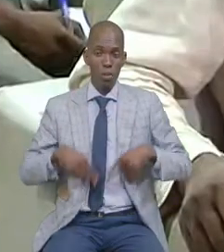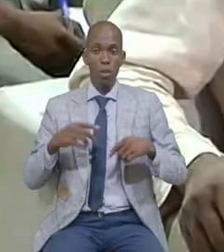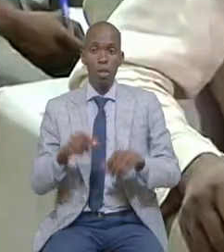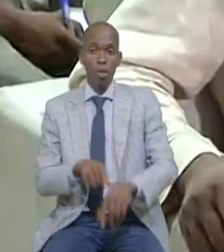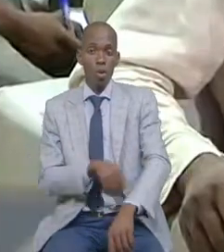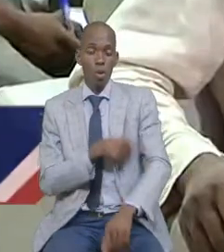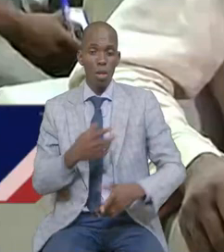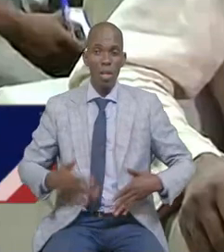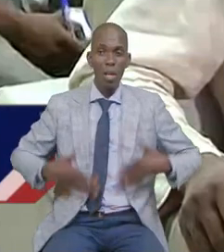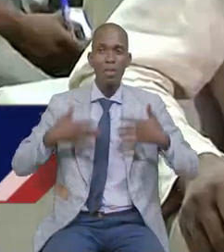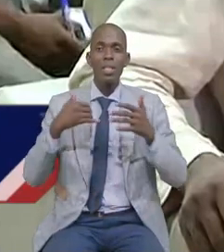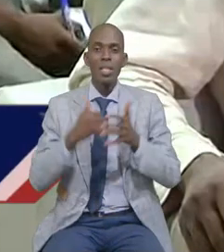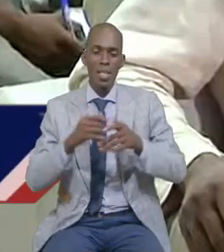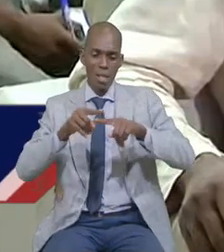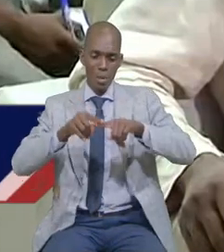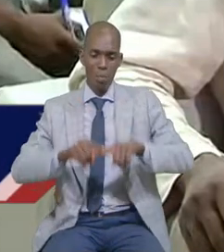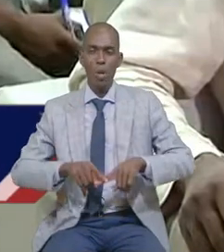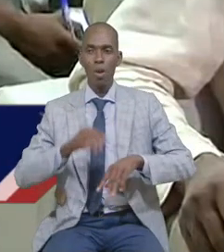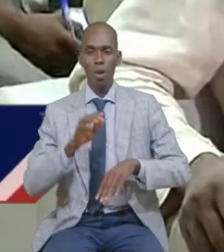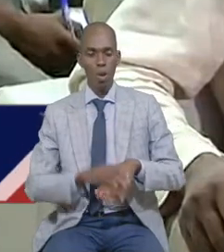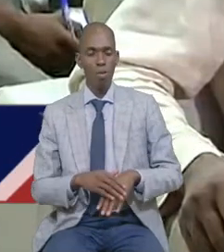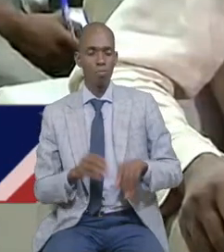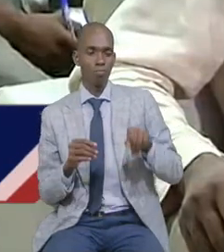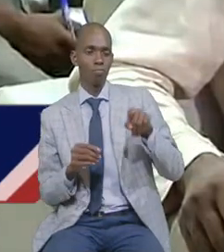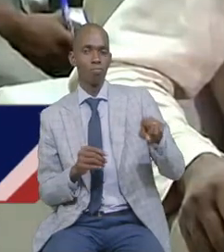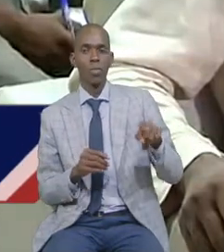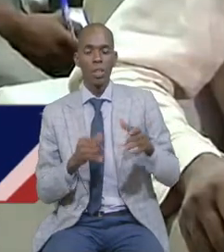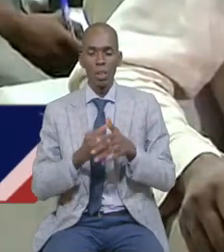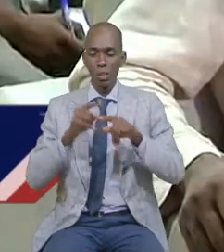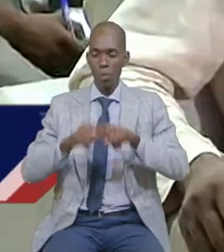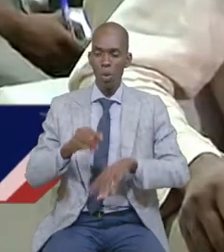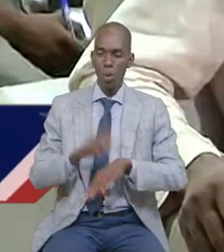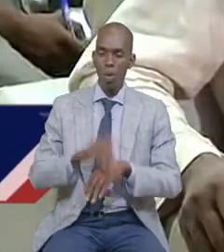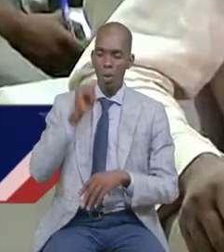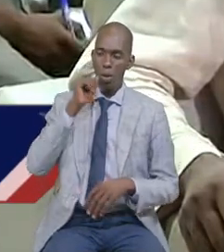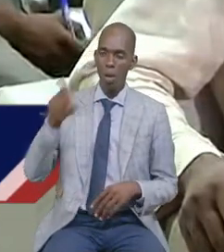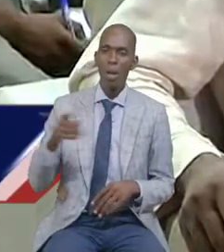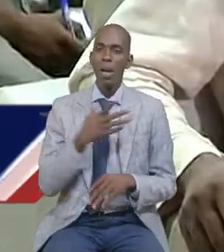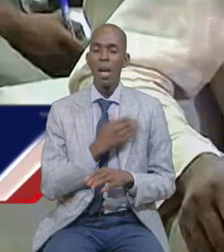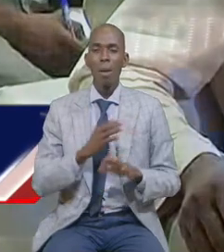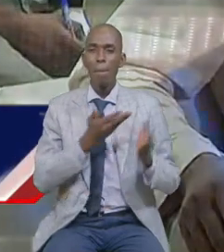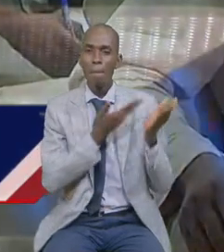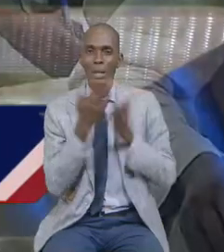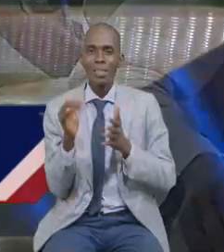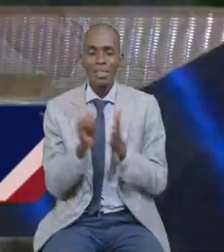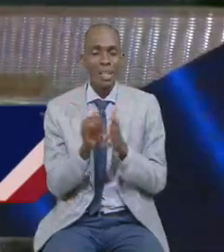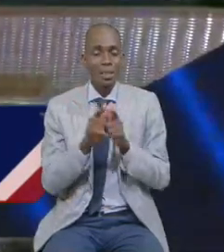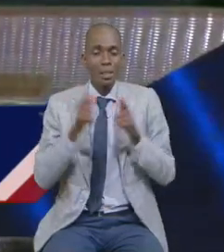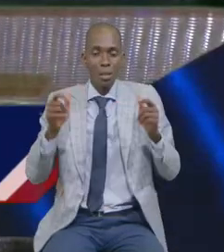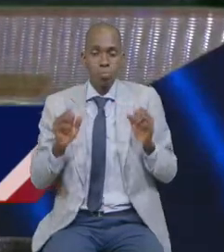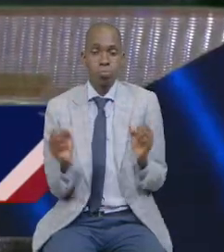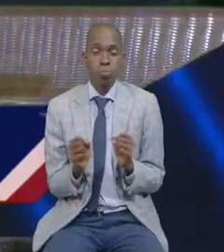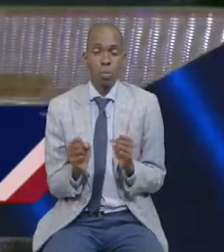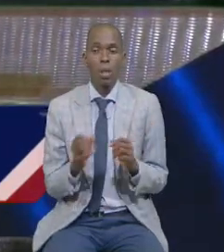it depends on him. It depends on her. And he issued that great threat. And if you don't know